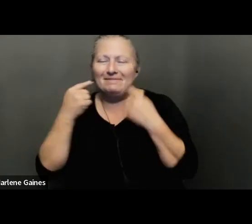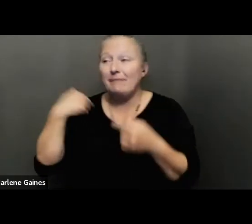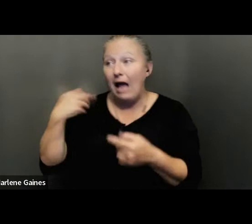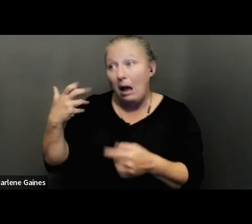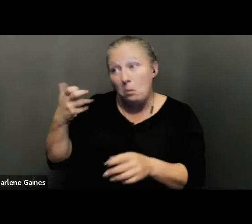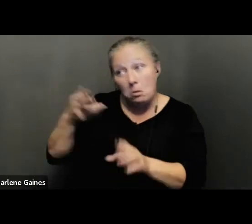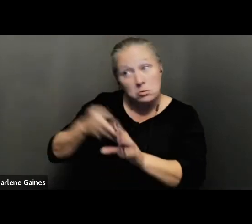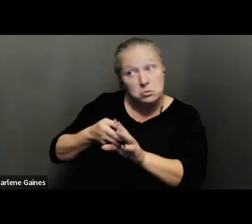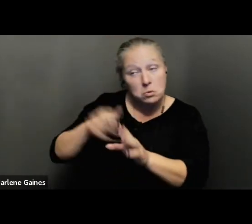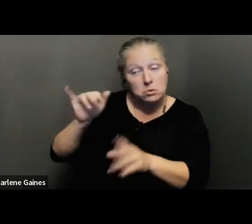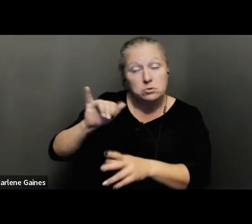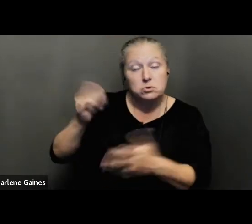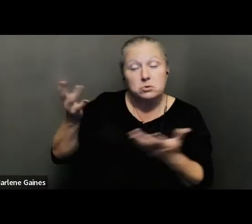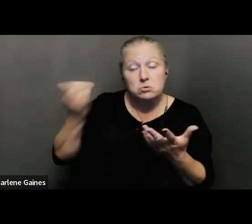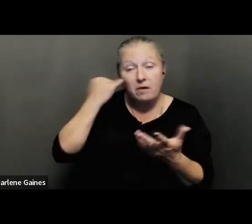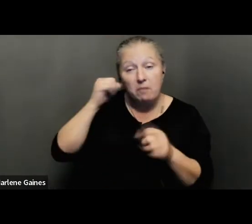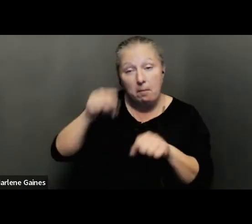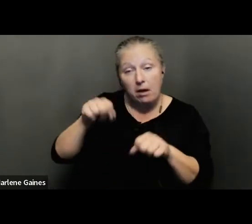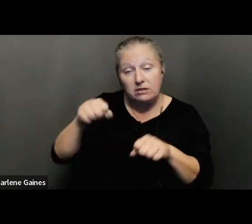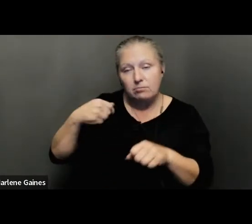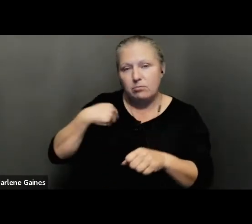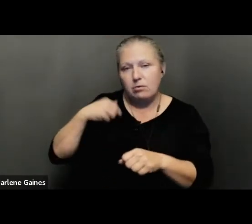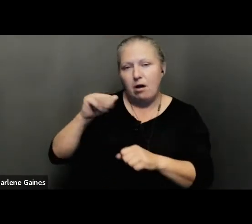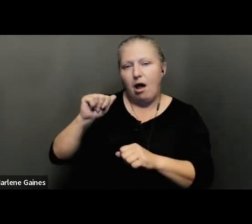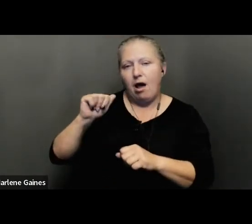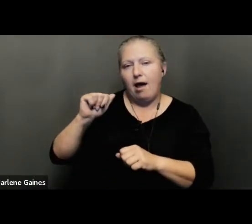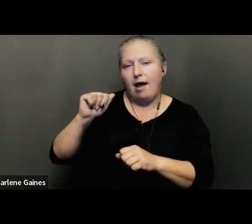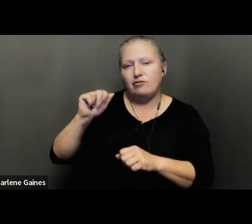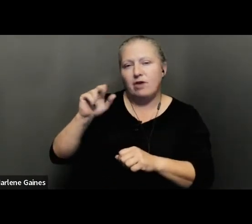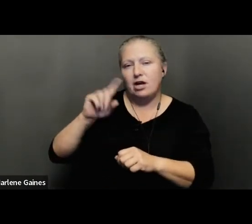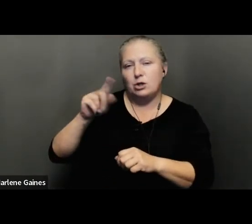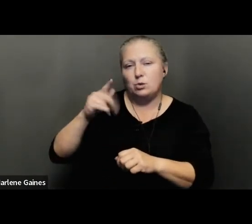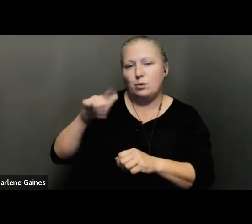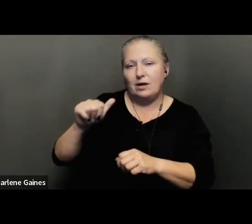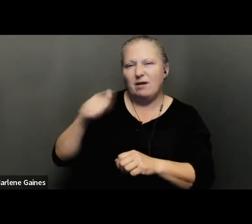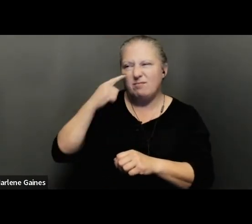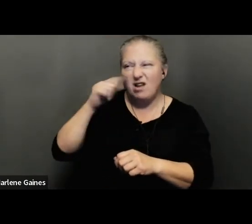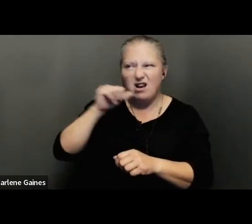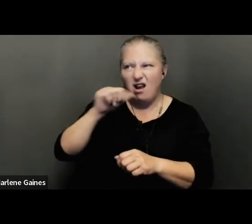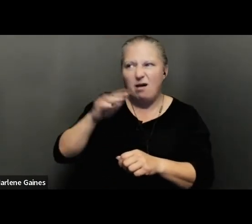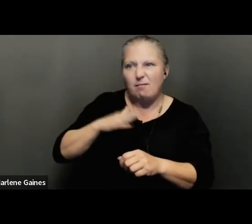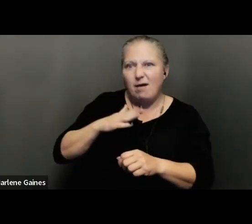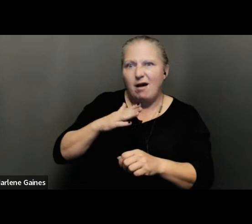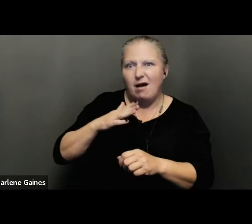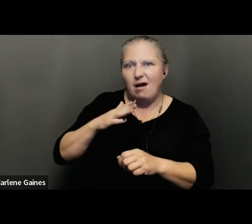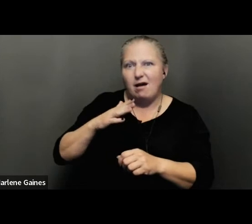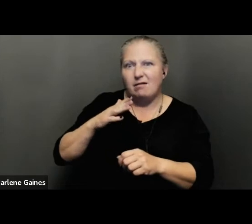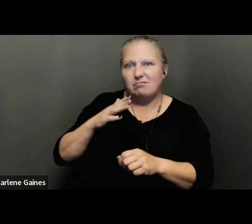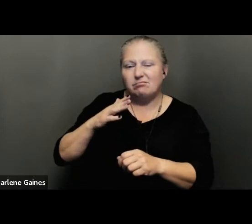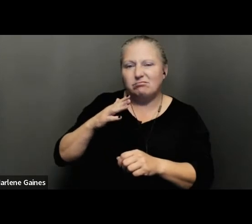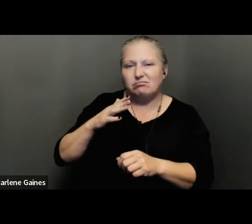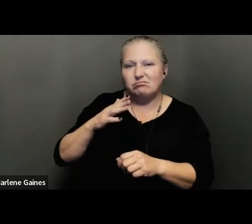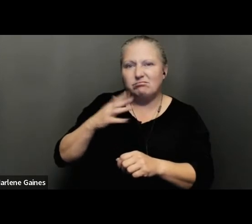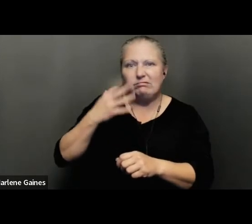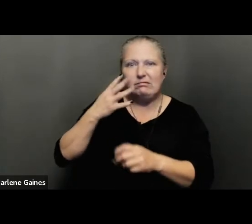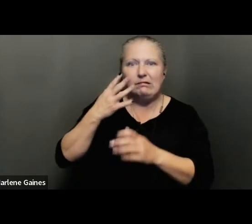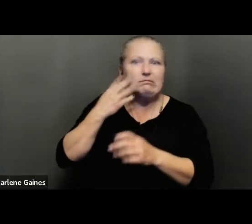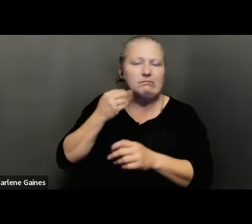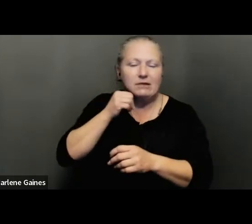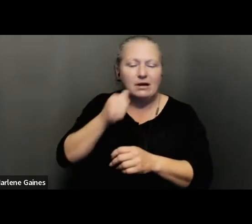join that too, if Okay. possible, because it's All right. not my strength and Budget. I grow. Do you mind if I stay on